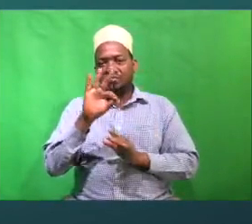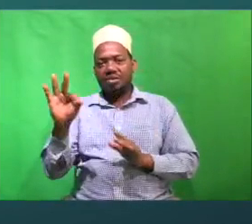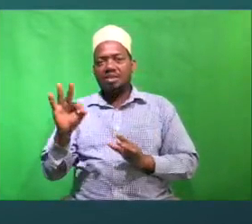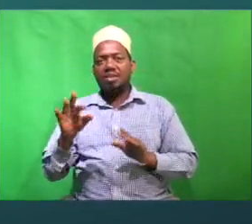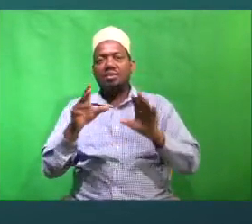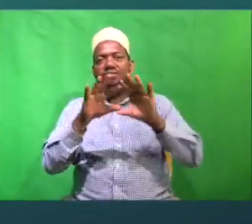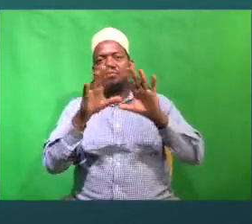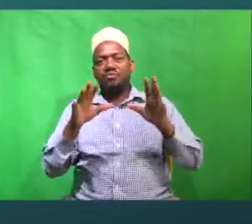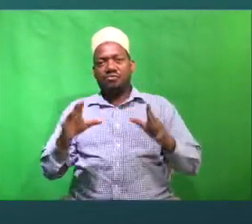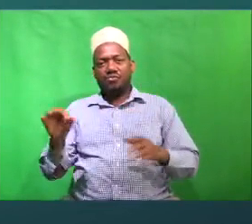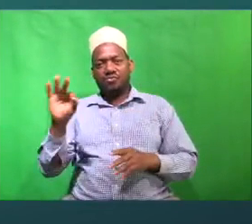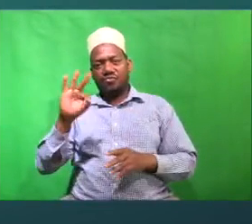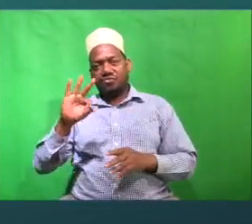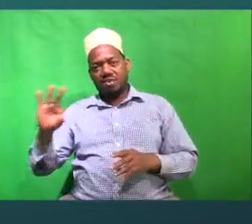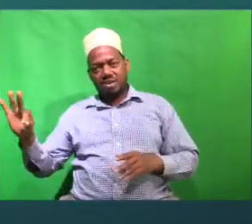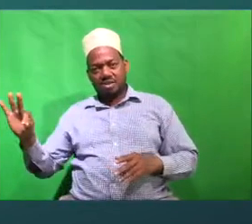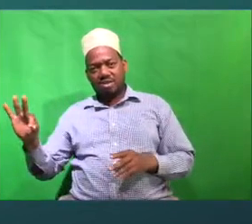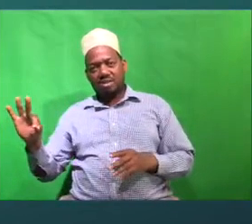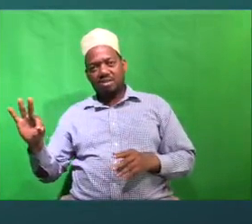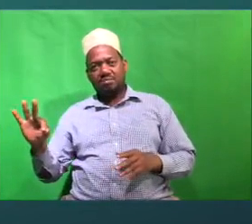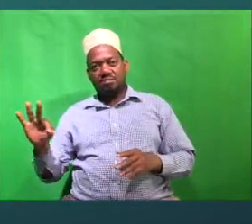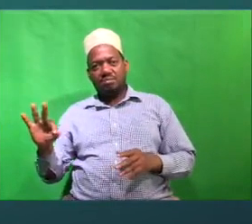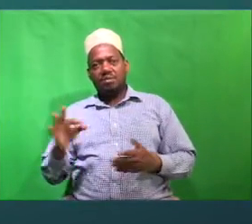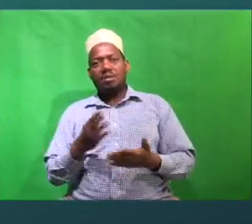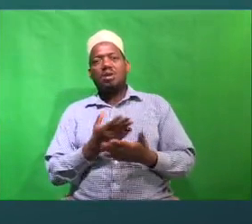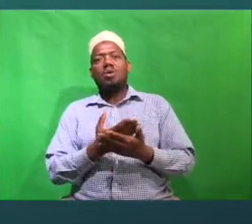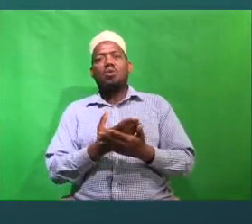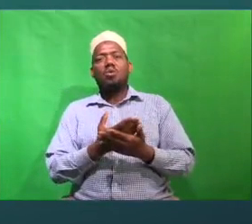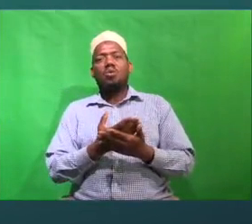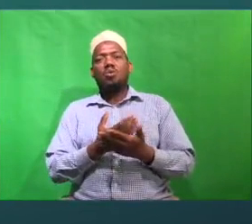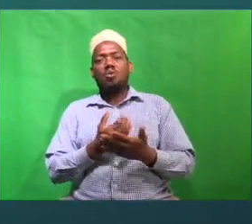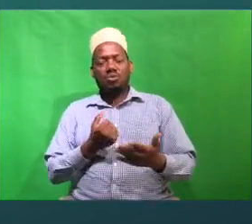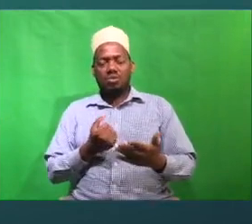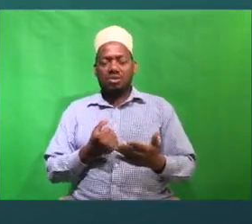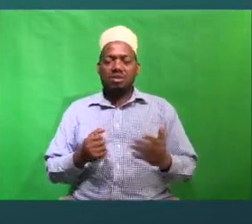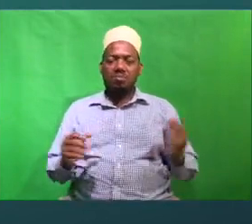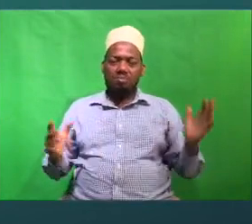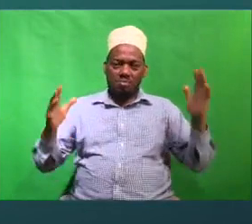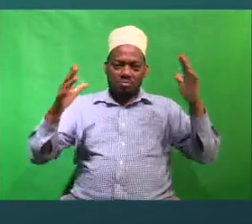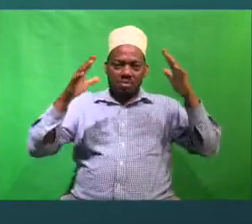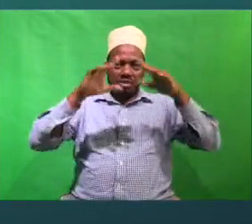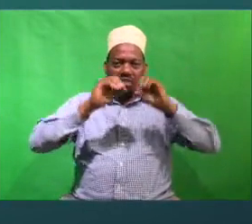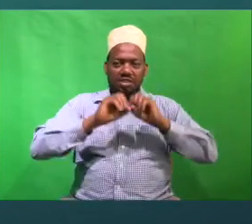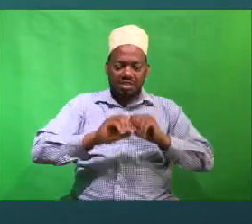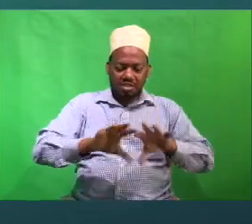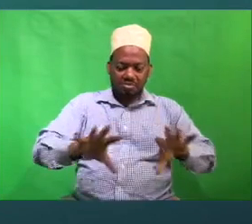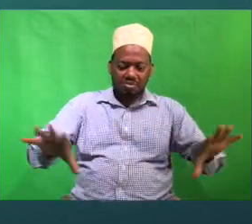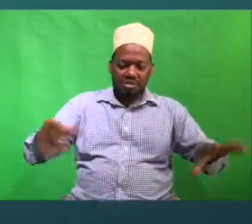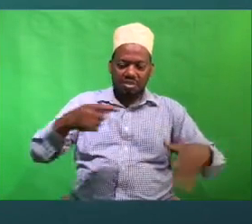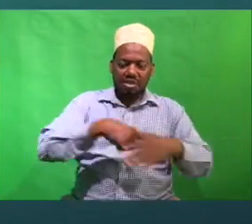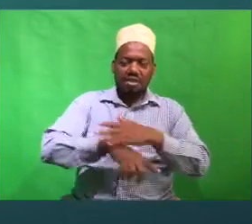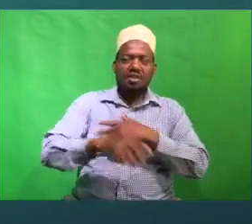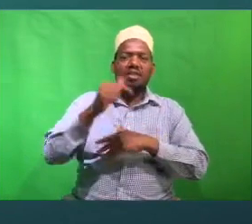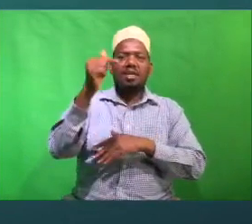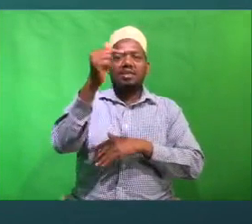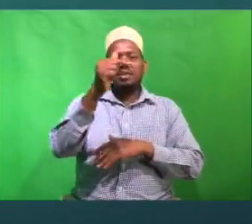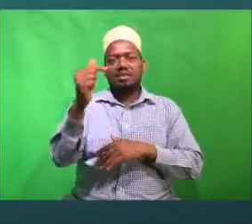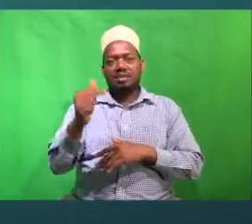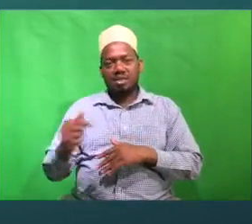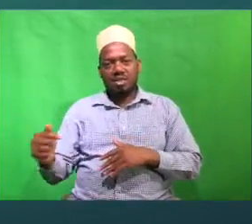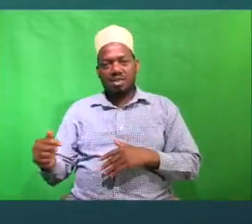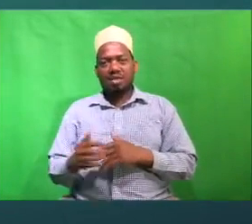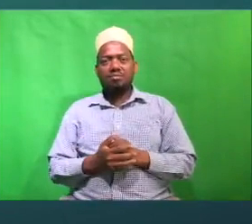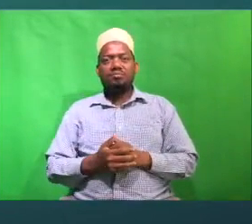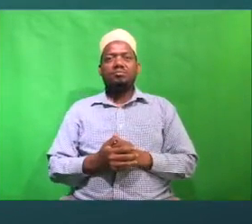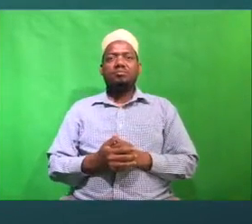factors caused population distribution in Tanzania. I mean